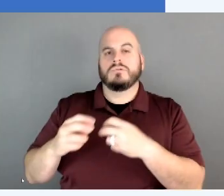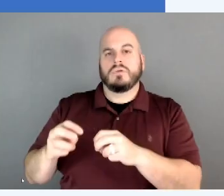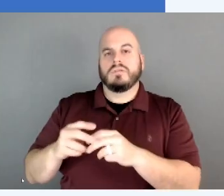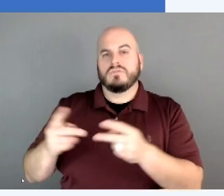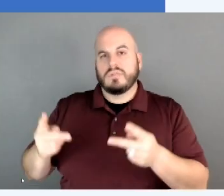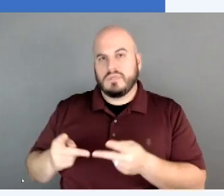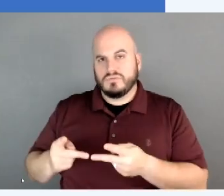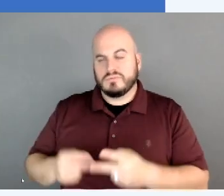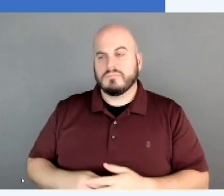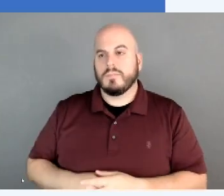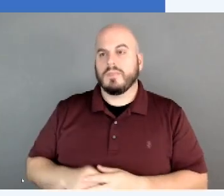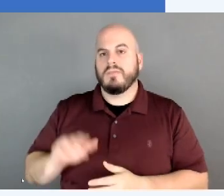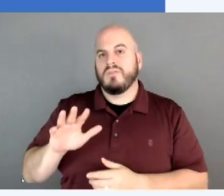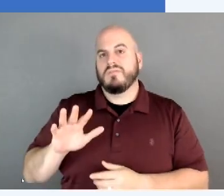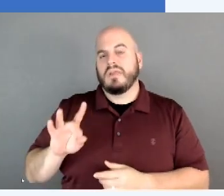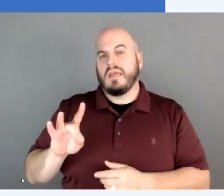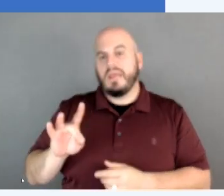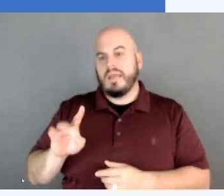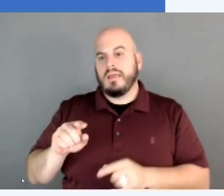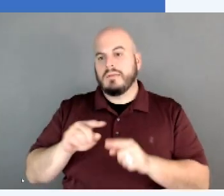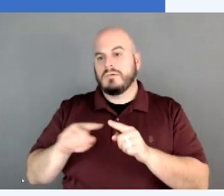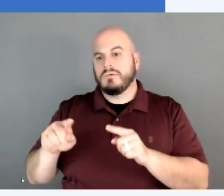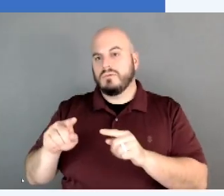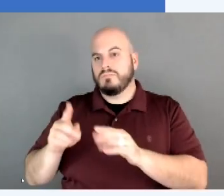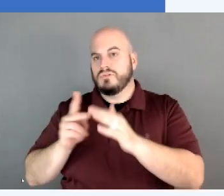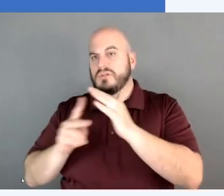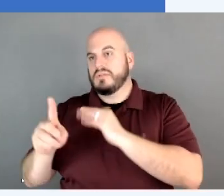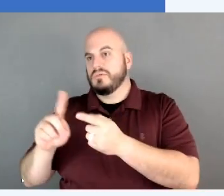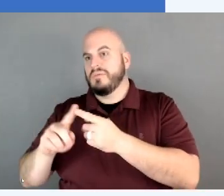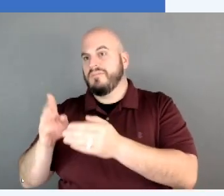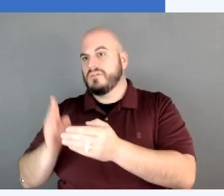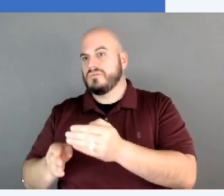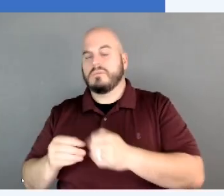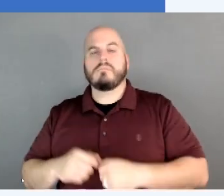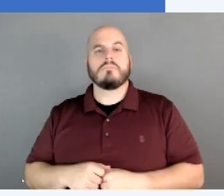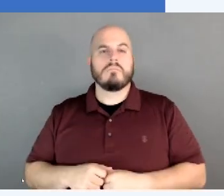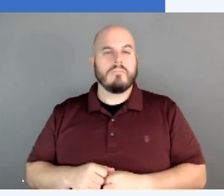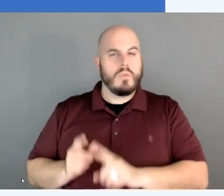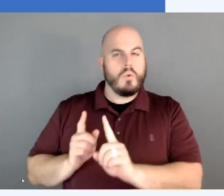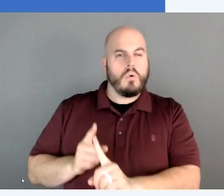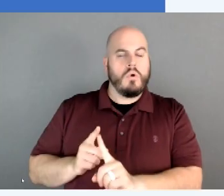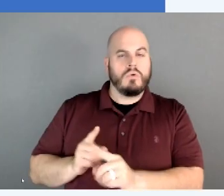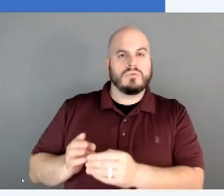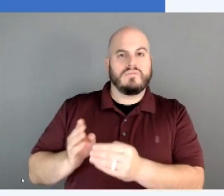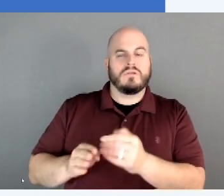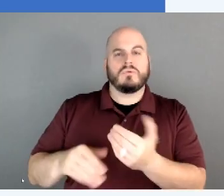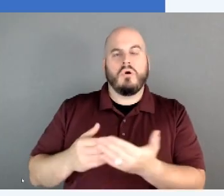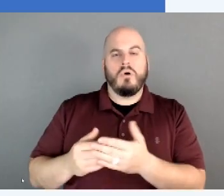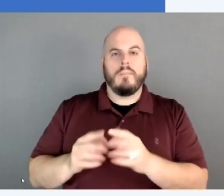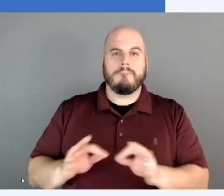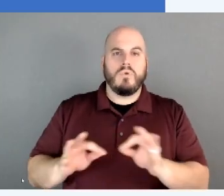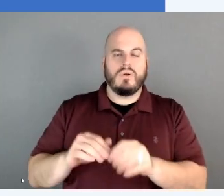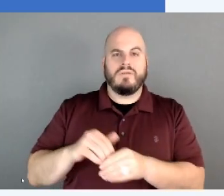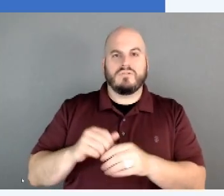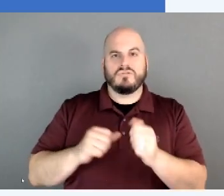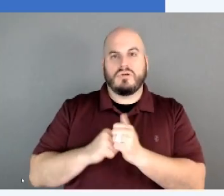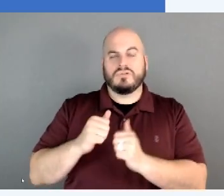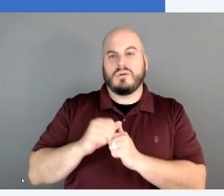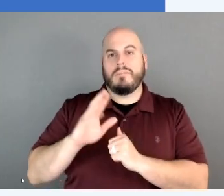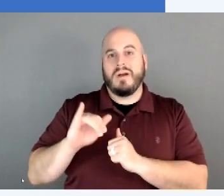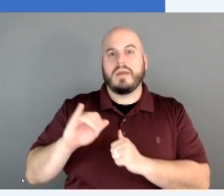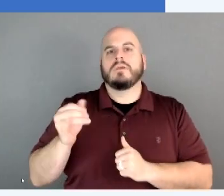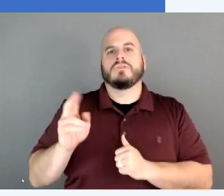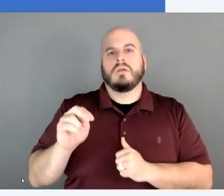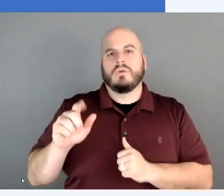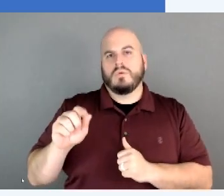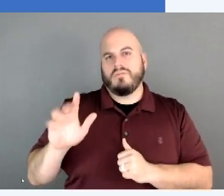station 15.8 projected to the finish. Our goal is still to finish all the critical infrastructure by January of 2025, but